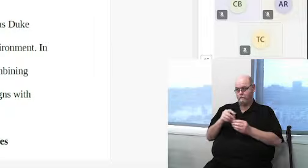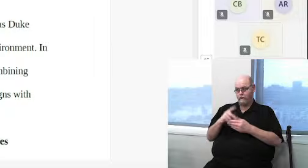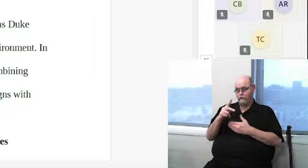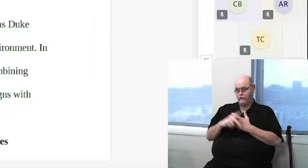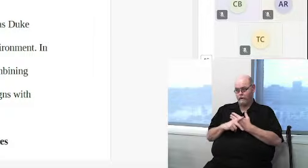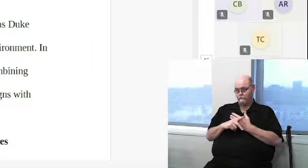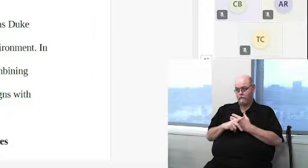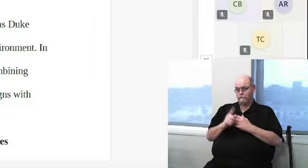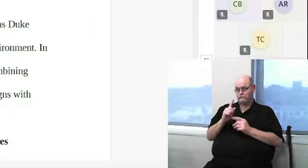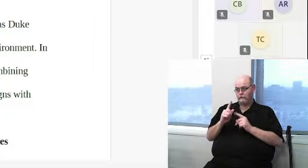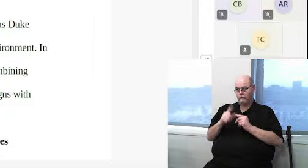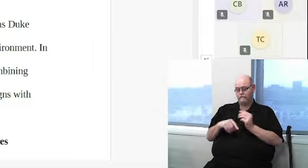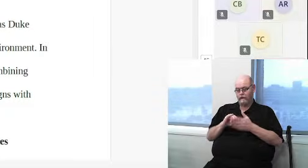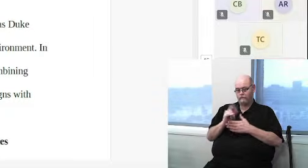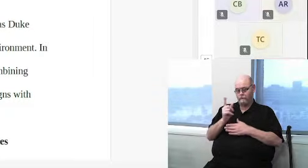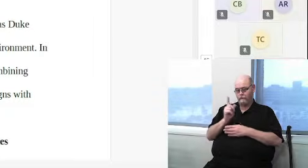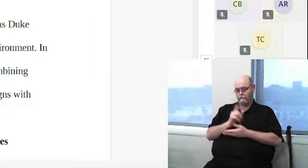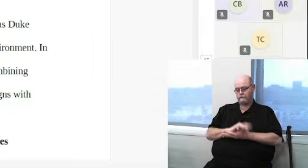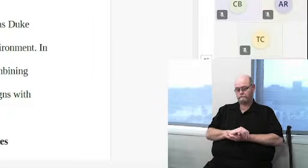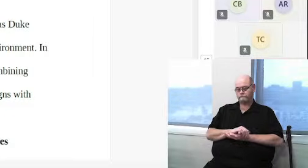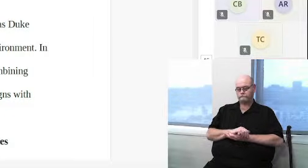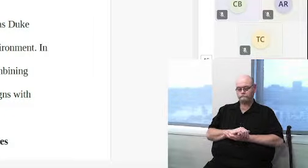moment.